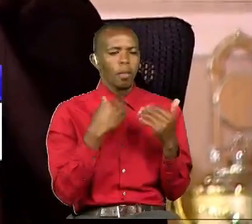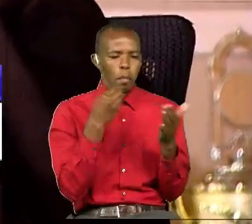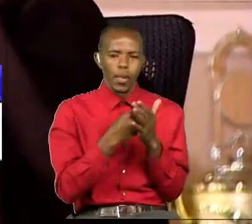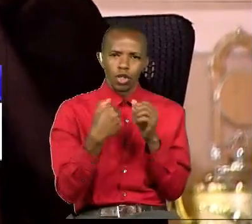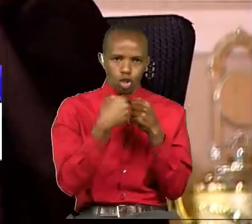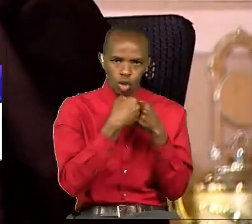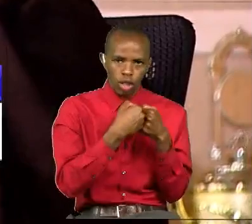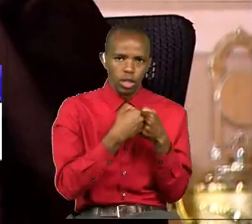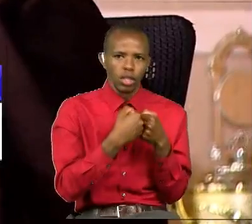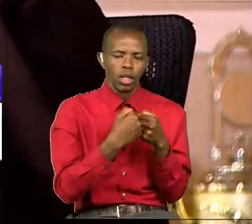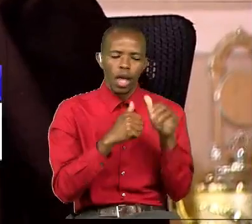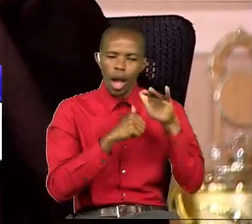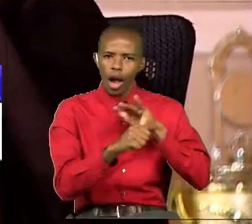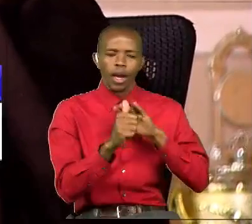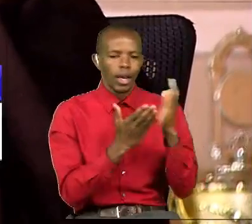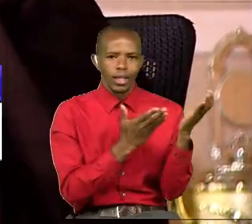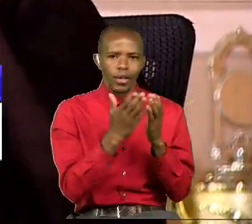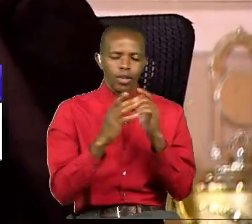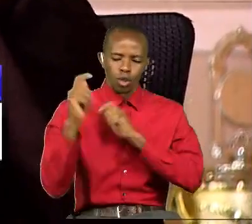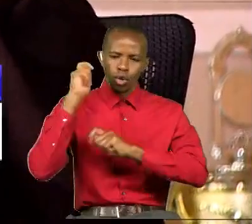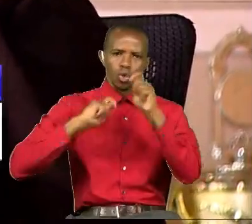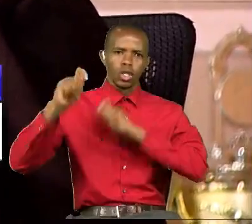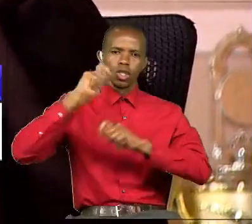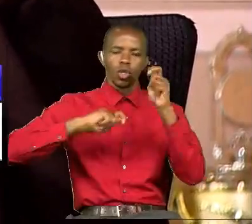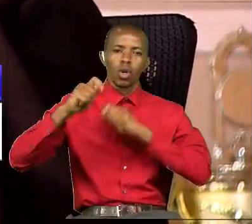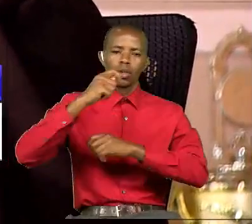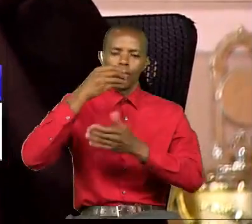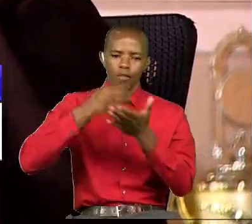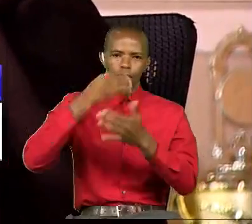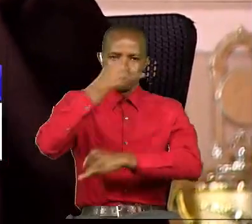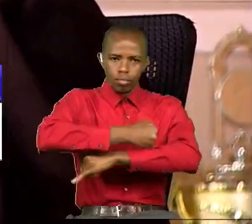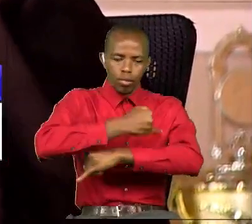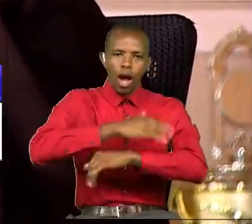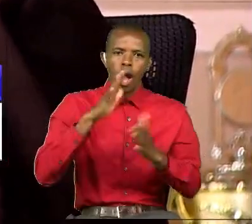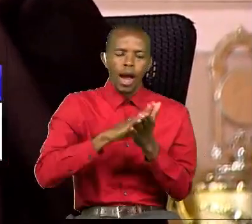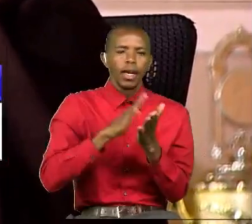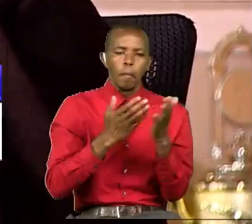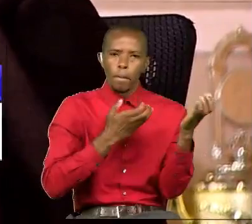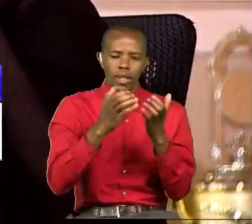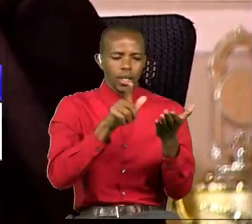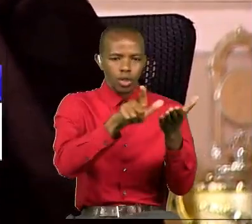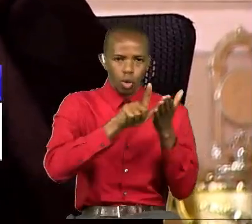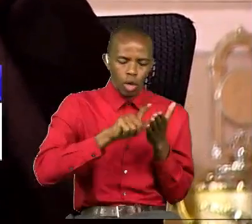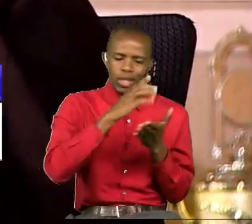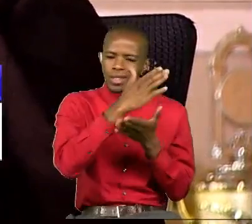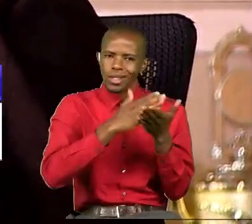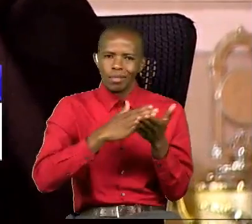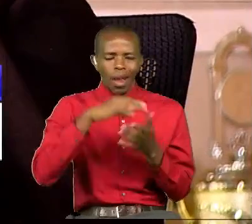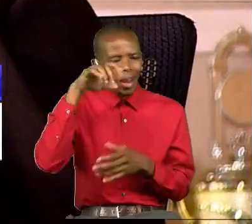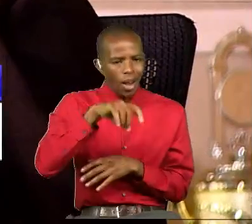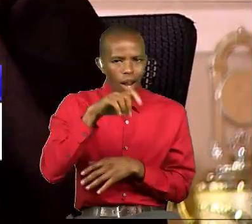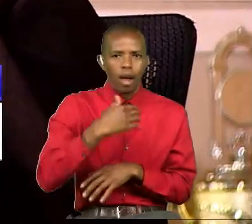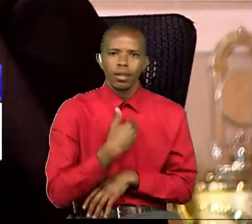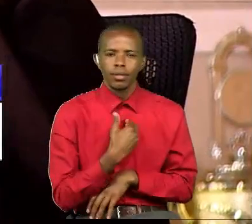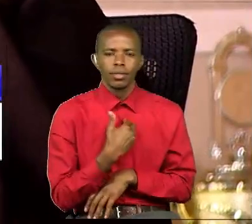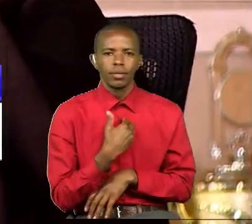are underserved by the traditional financial institutions and the commercial lenders. And in some cases, they don't necessarily have the kind